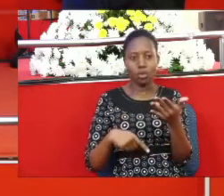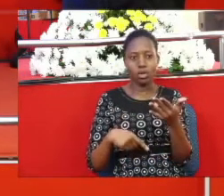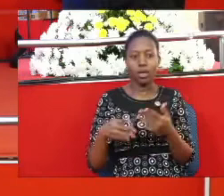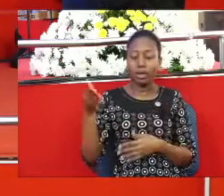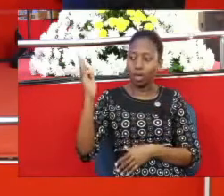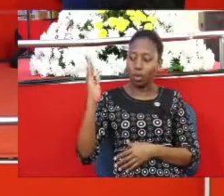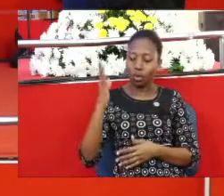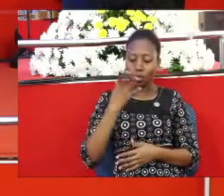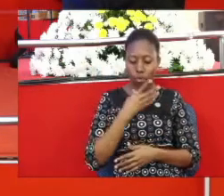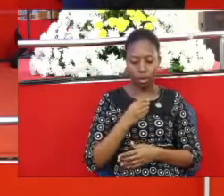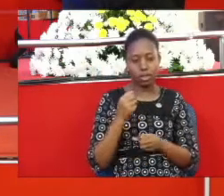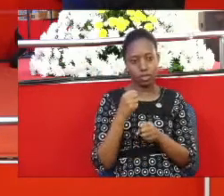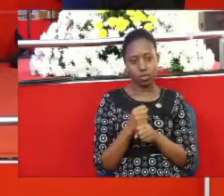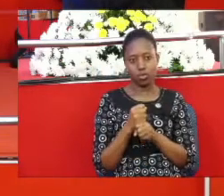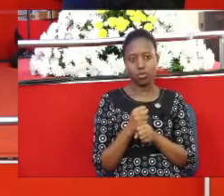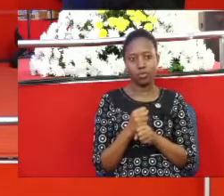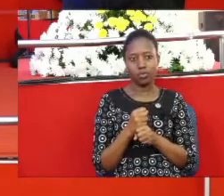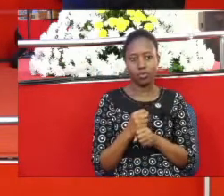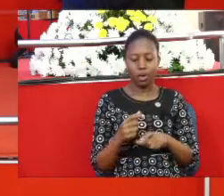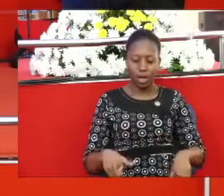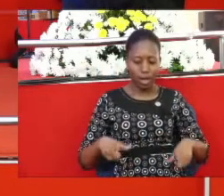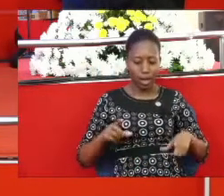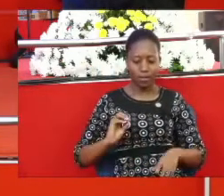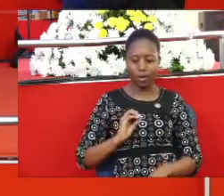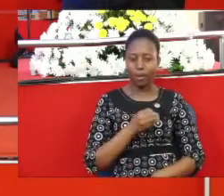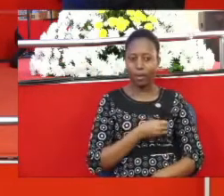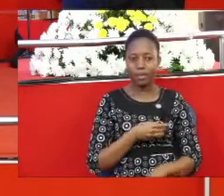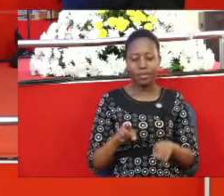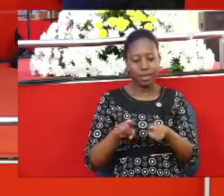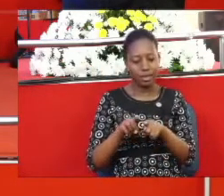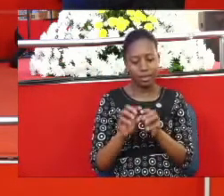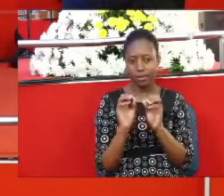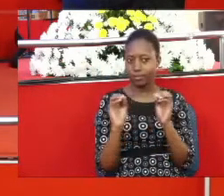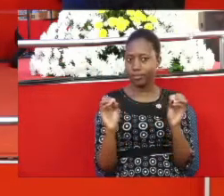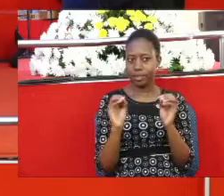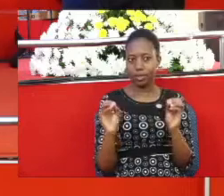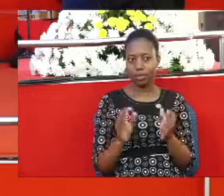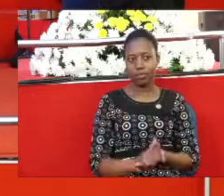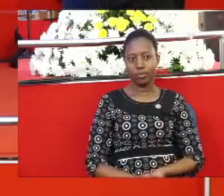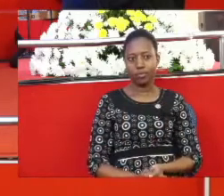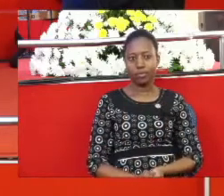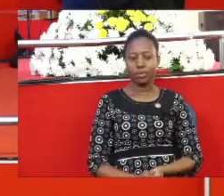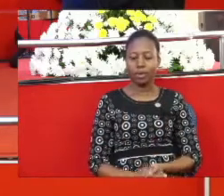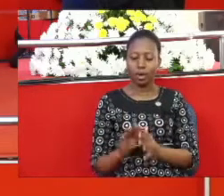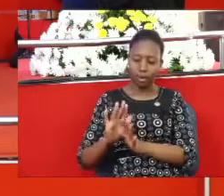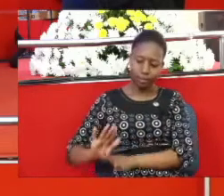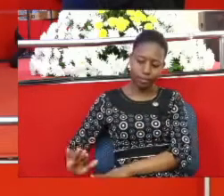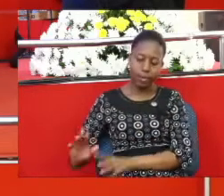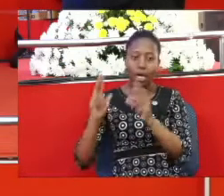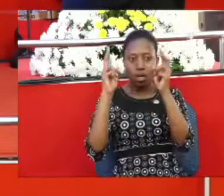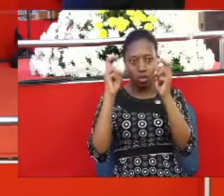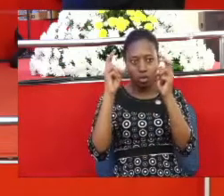our life will never, ever be the same again. Because the topic today is step beyond